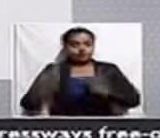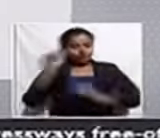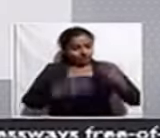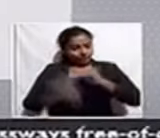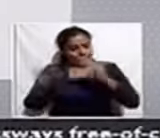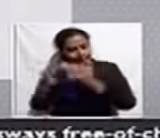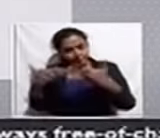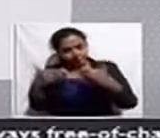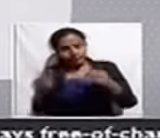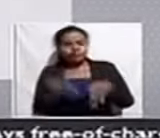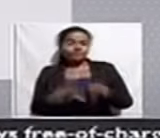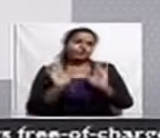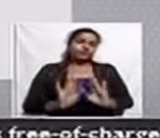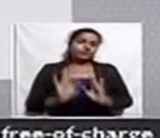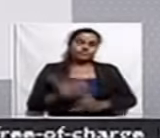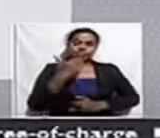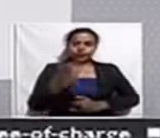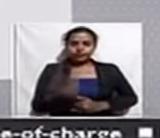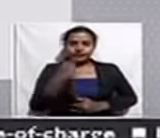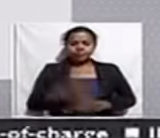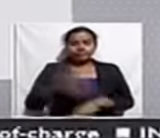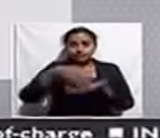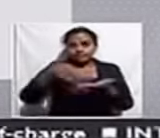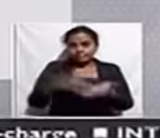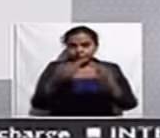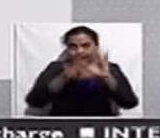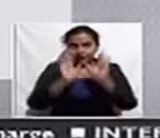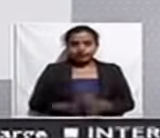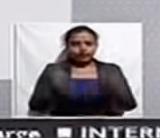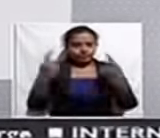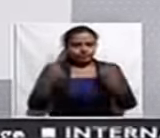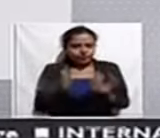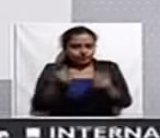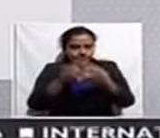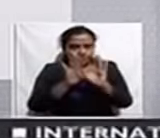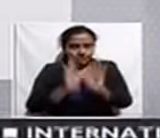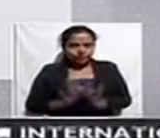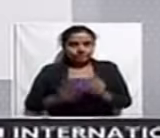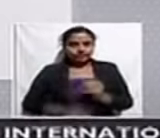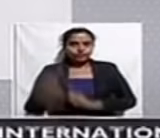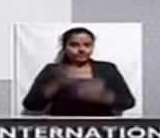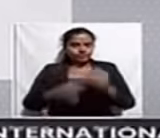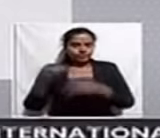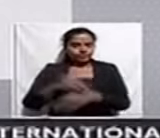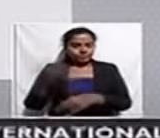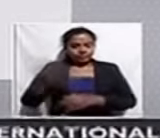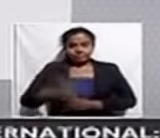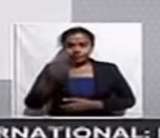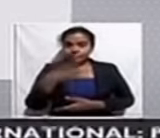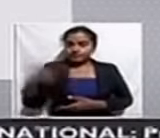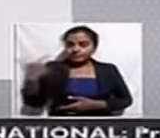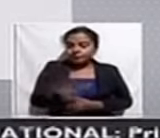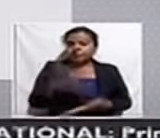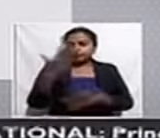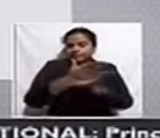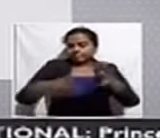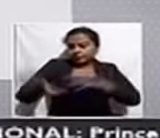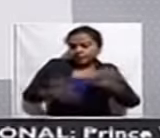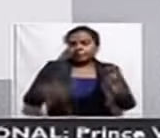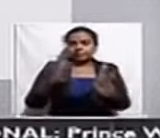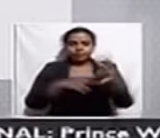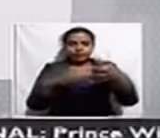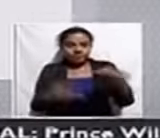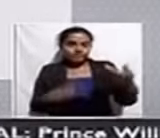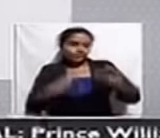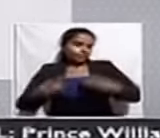every district, a limited number of vegetable, fruit, fish, meat, bakery and other food delivery vehicles permitted to operate on the